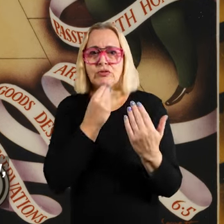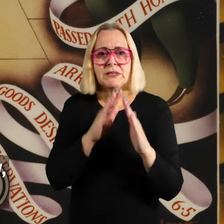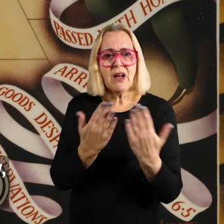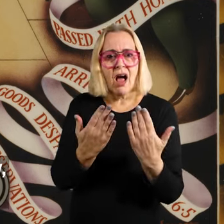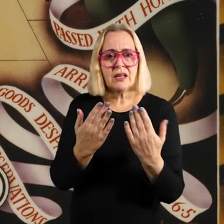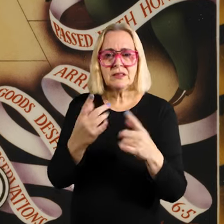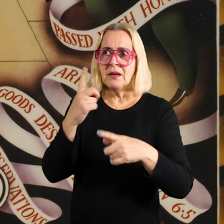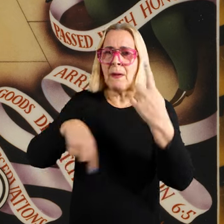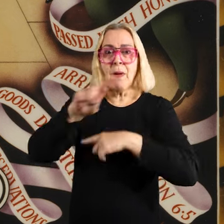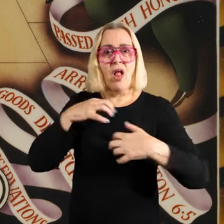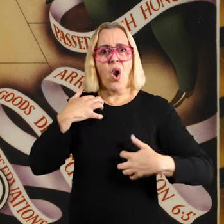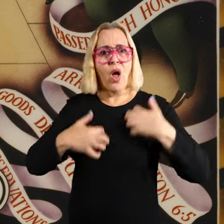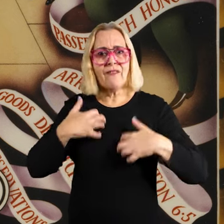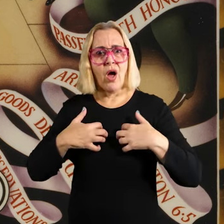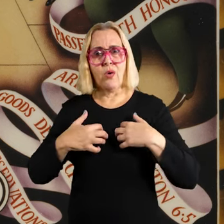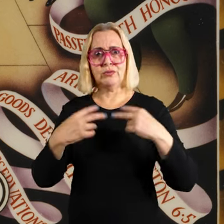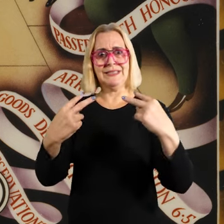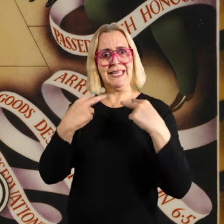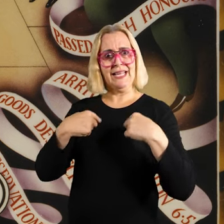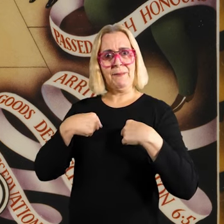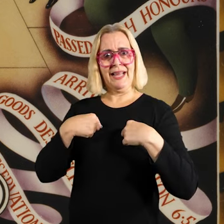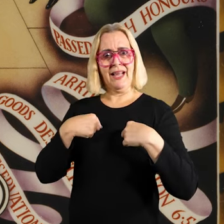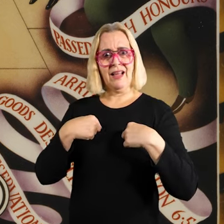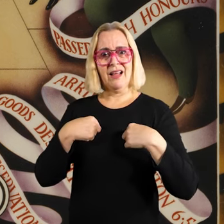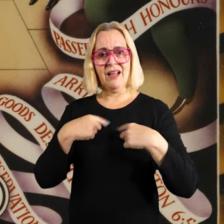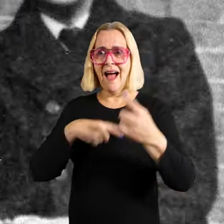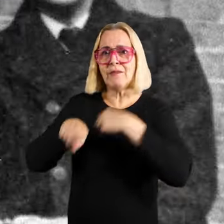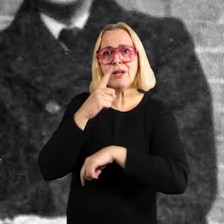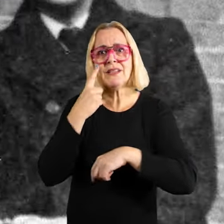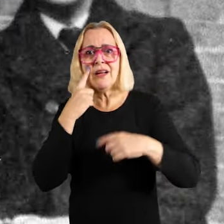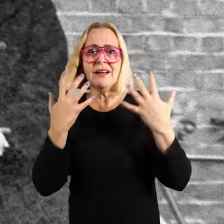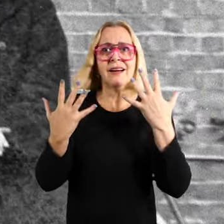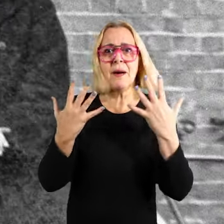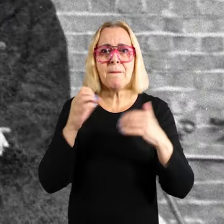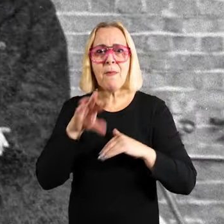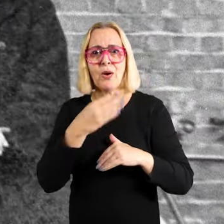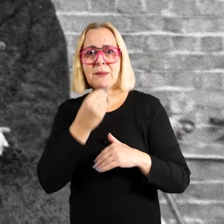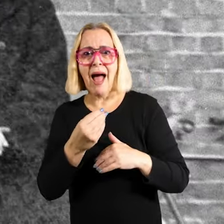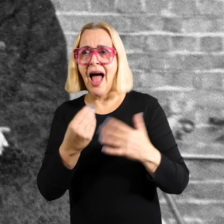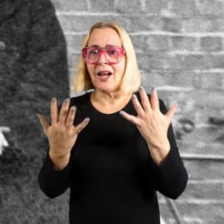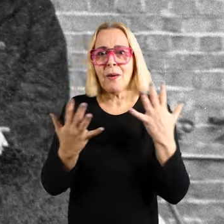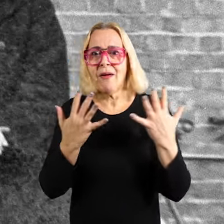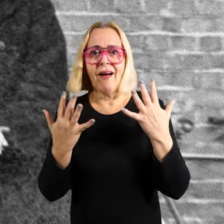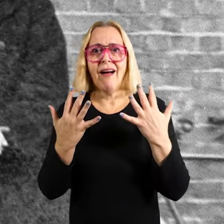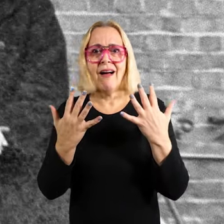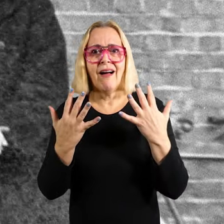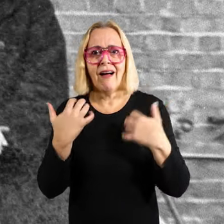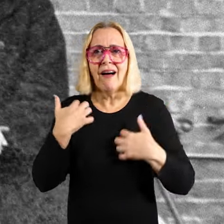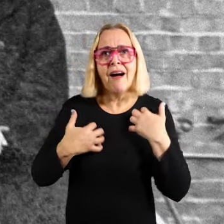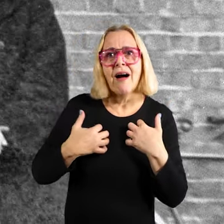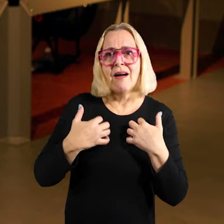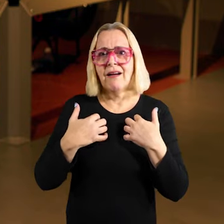to have a letter, you know. It could be a birthday card, Christmas card, you know. So you were well looked out